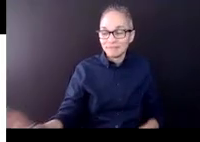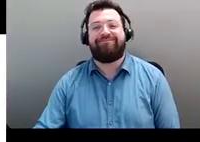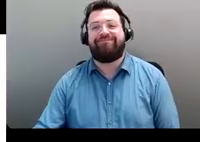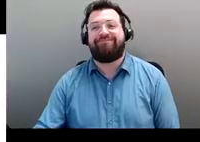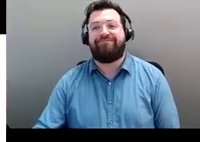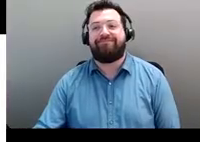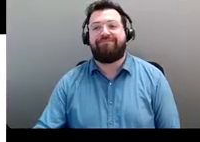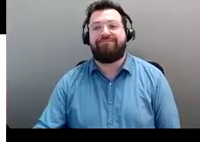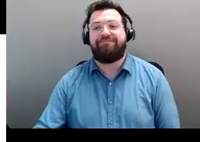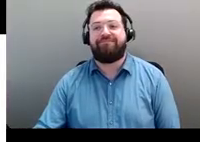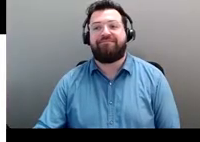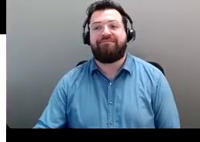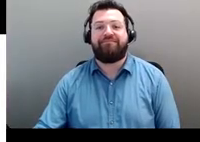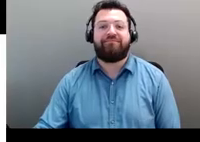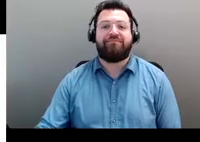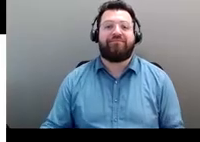to think